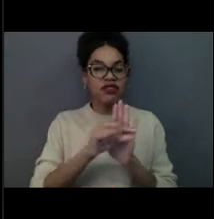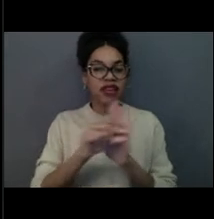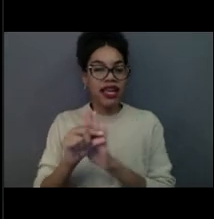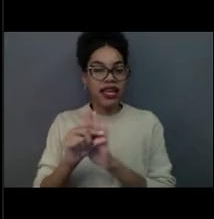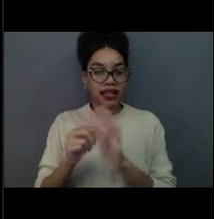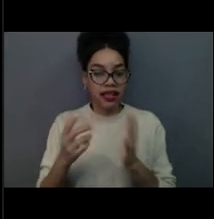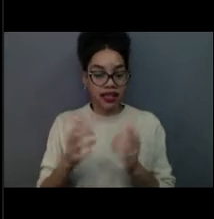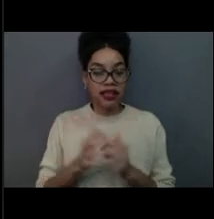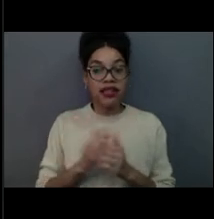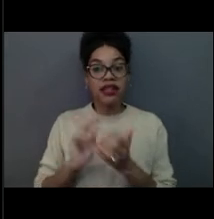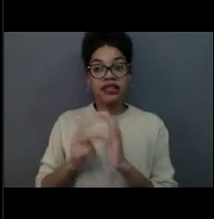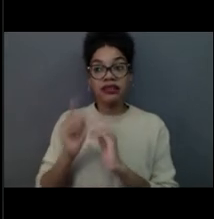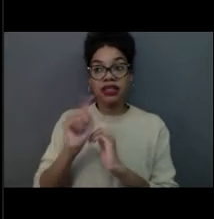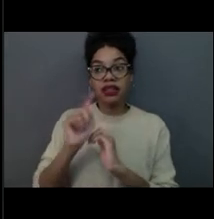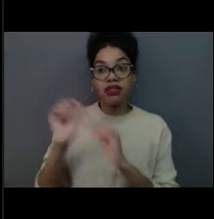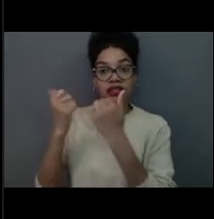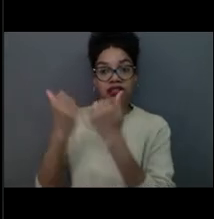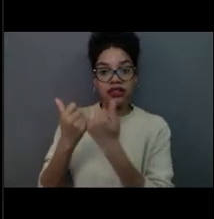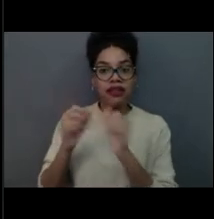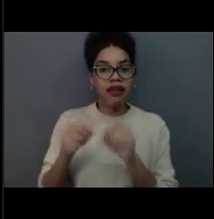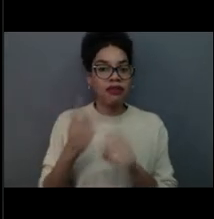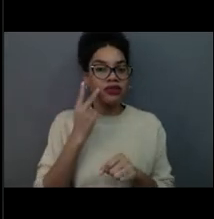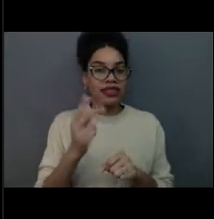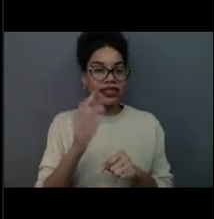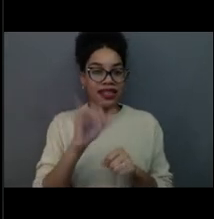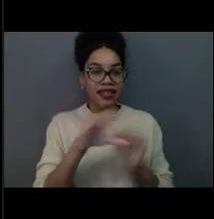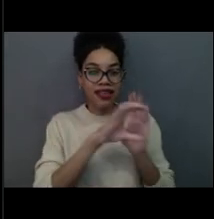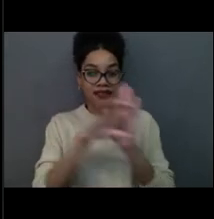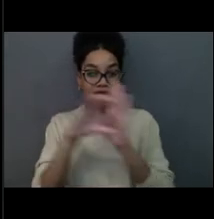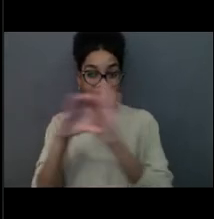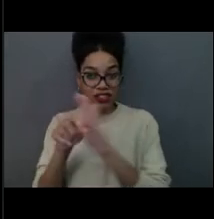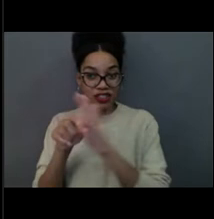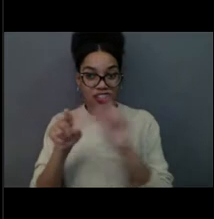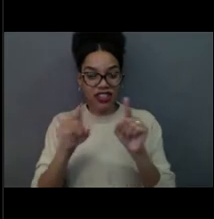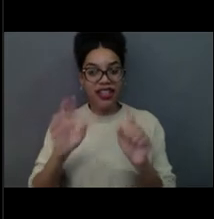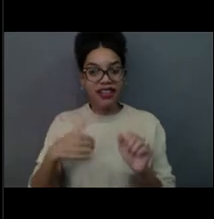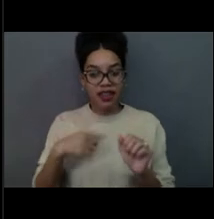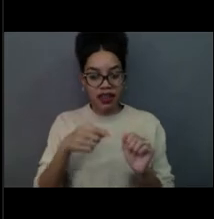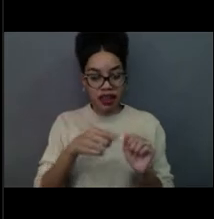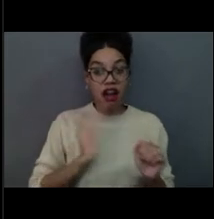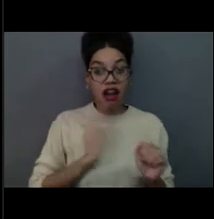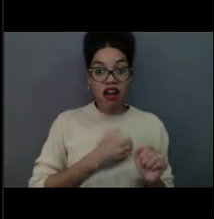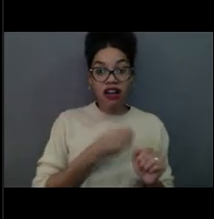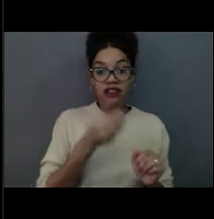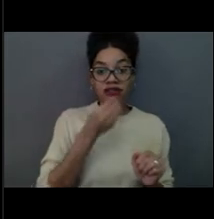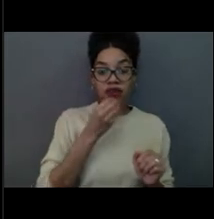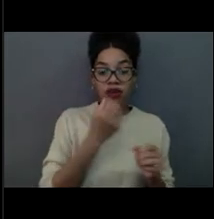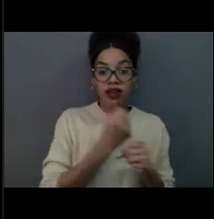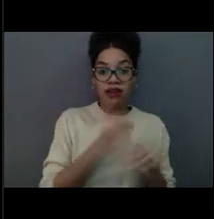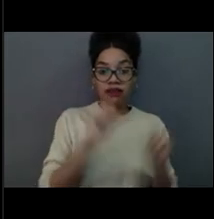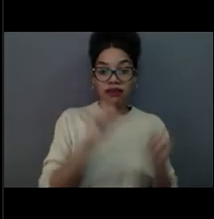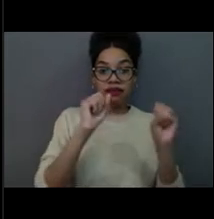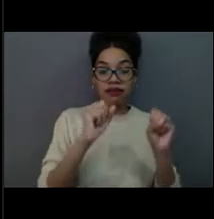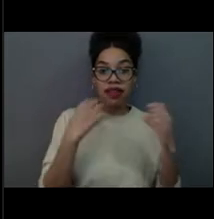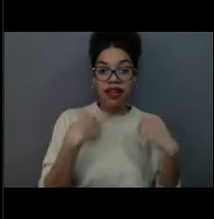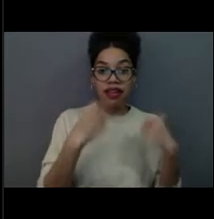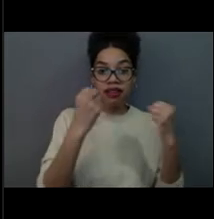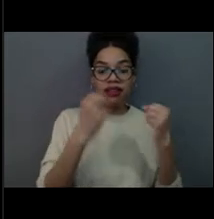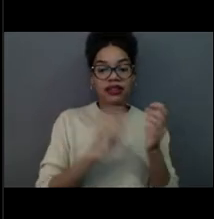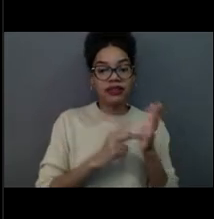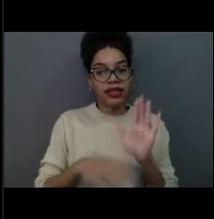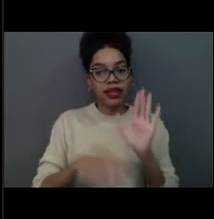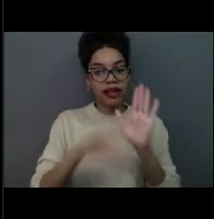to utilize these insignia that you see up here, these logos, stamps, sometimes we call them. So if a processor so